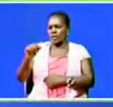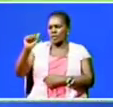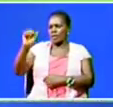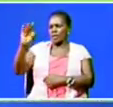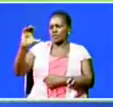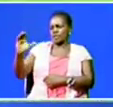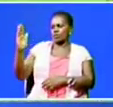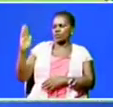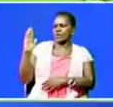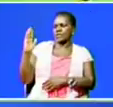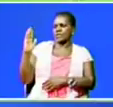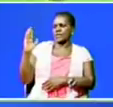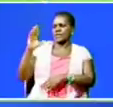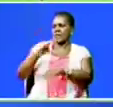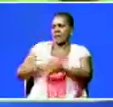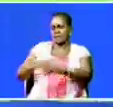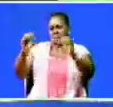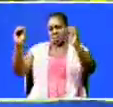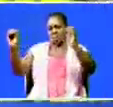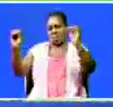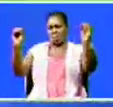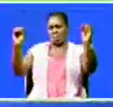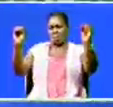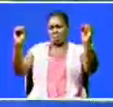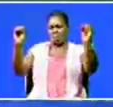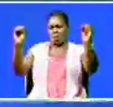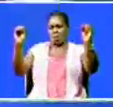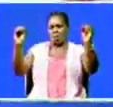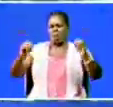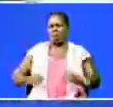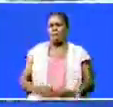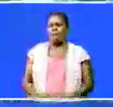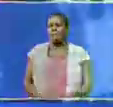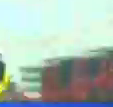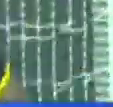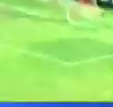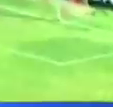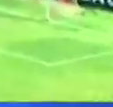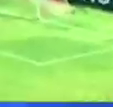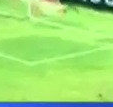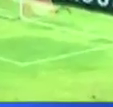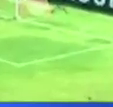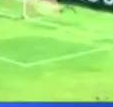Leopards na Ulinzi Stars wakitoka bure bilashi. It's the last goal here.